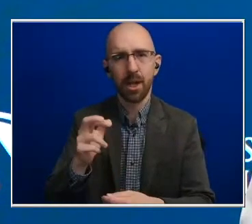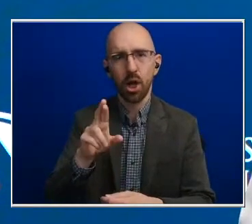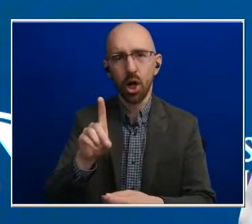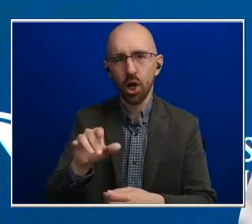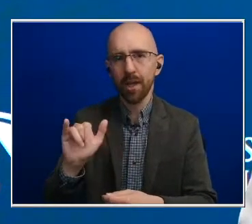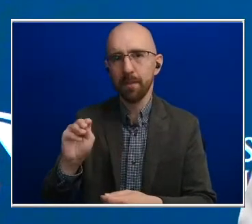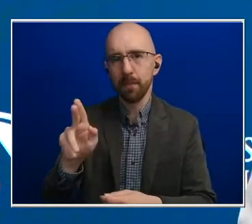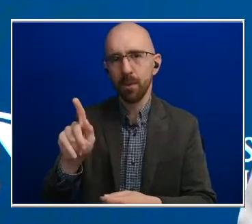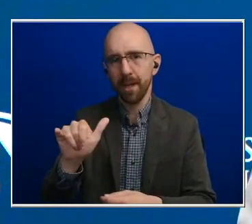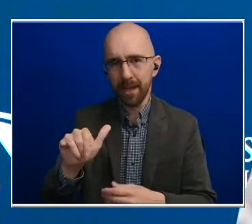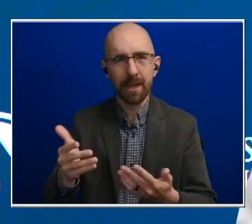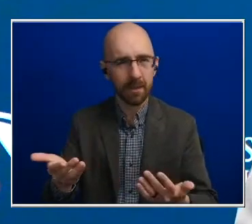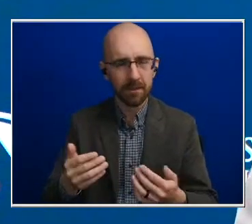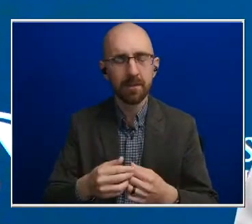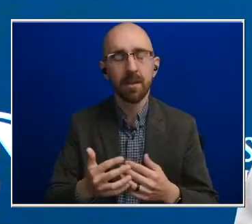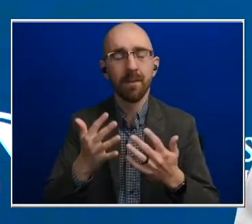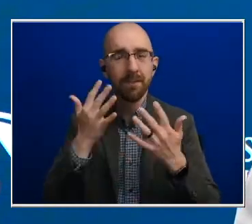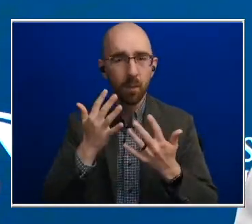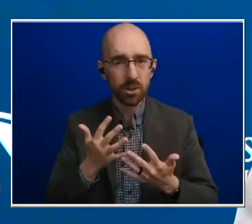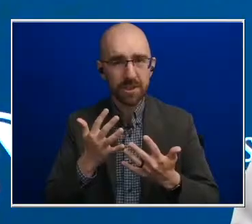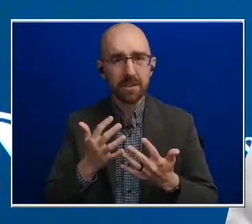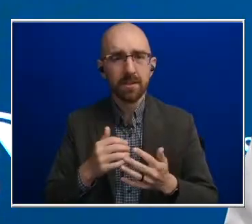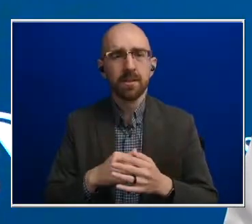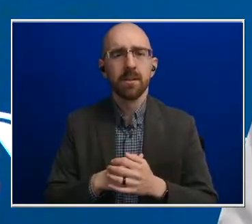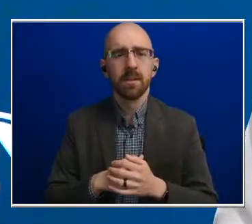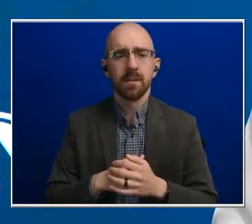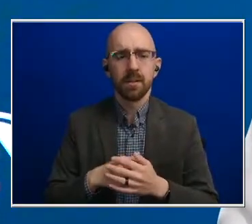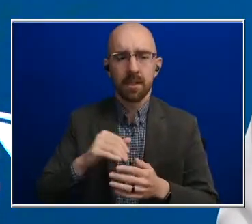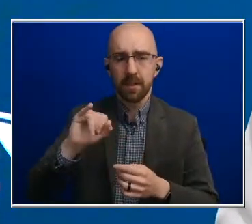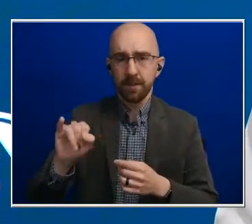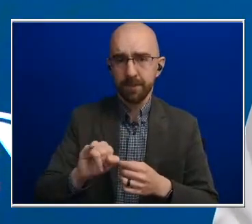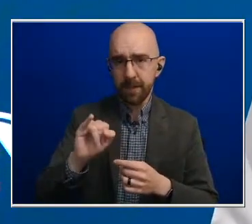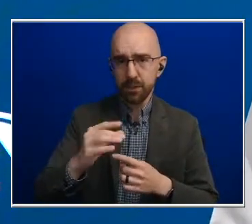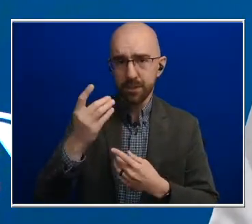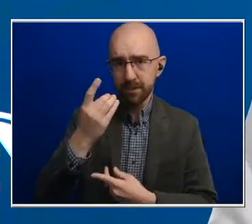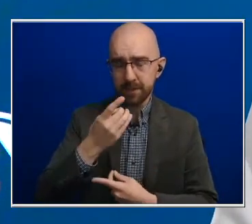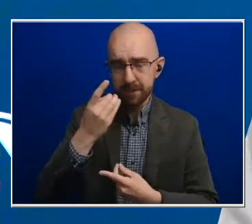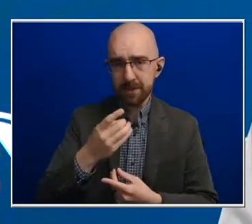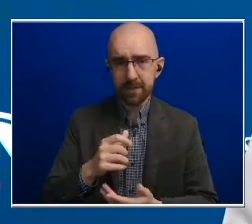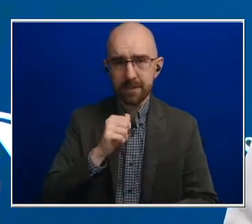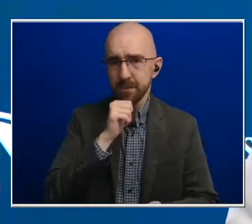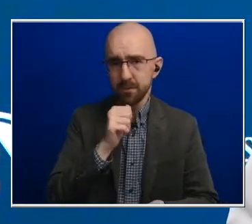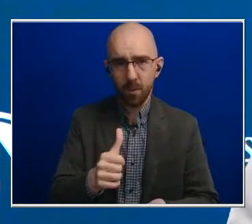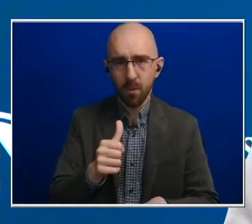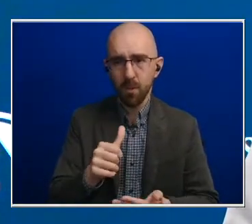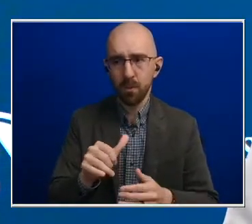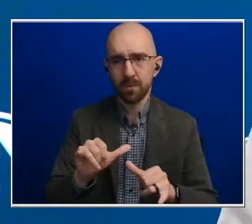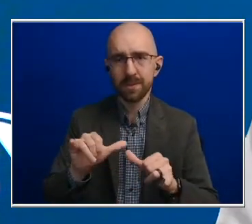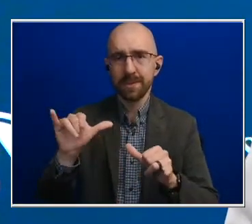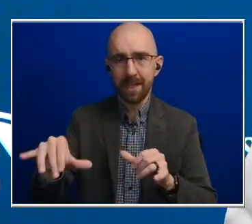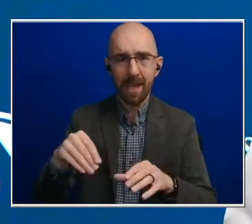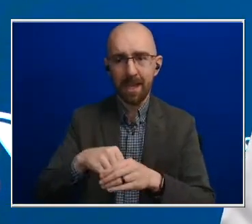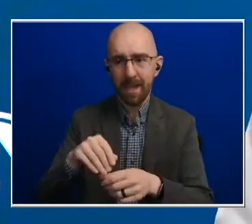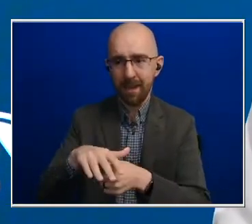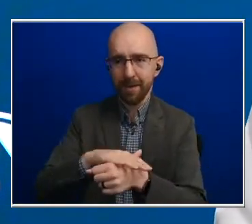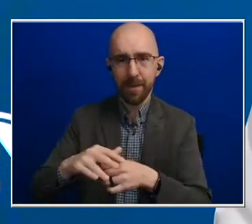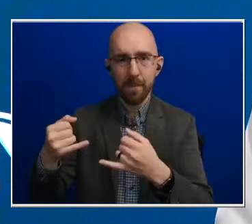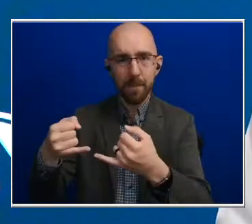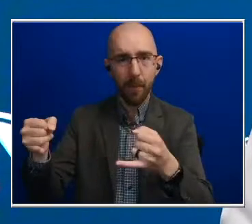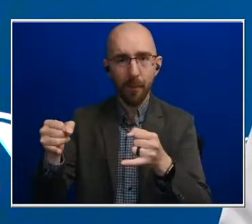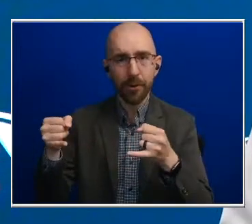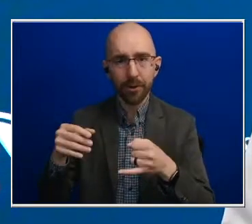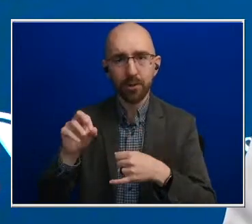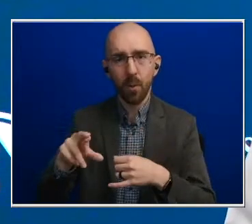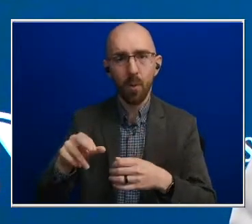that, unfortunately, infectious diseases do not stay within county borders or certain demographics.